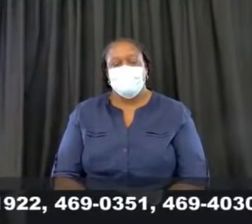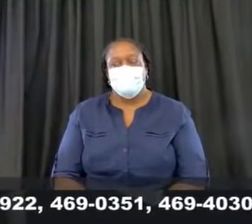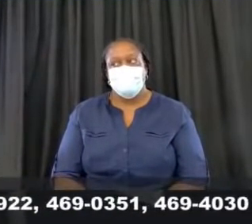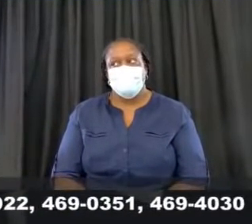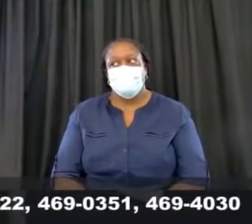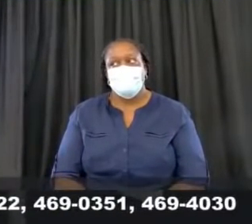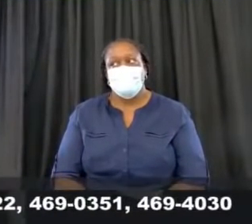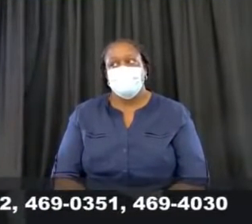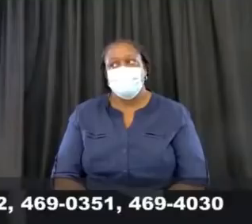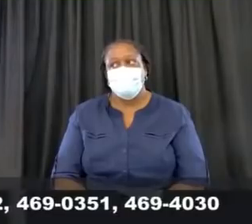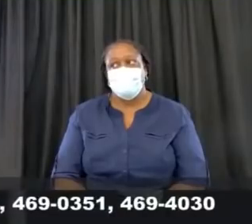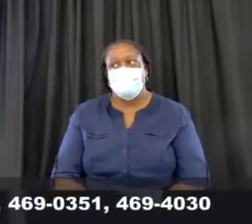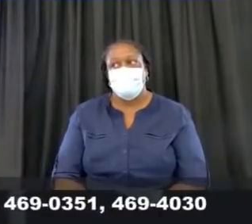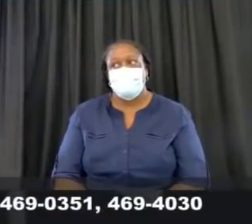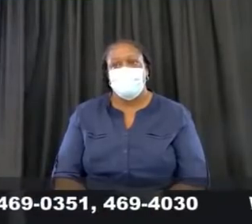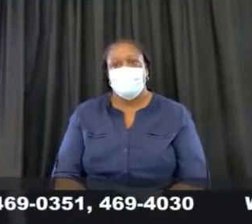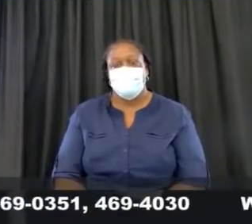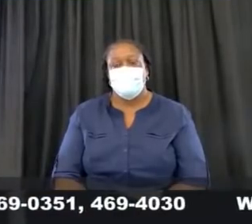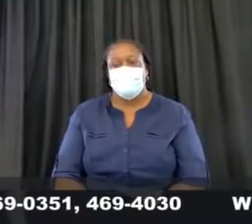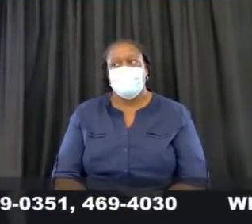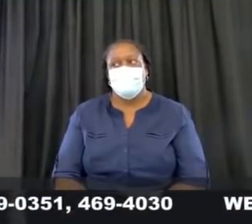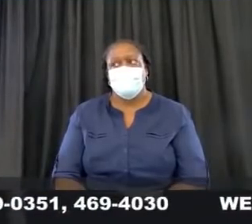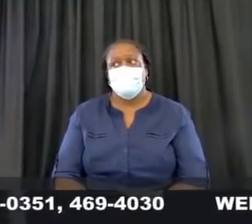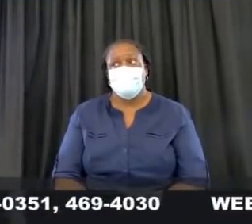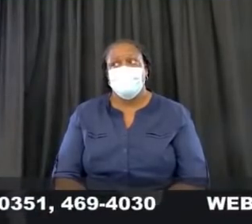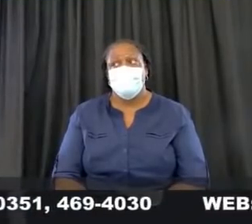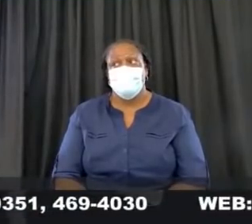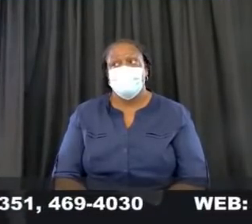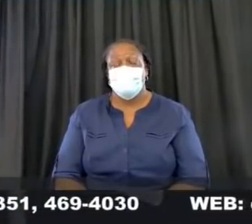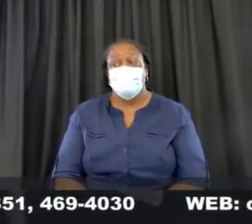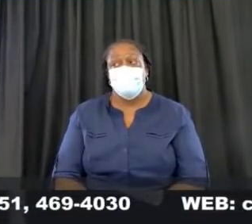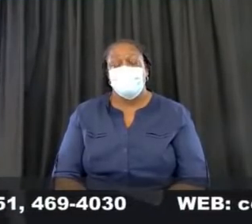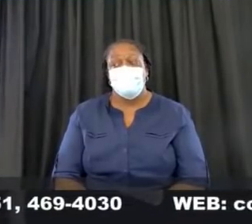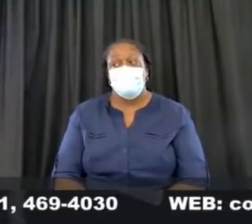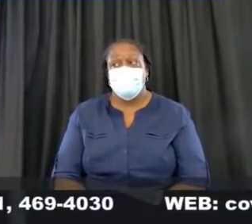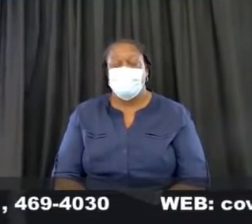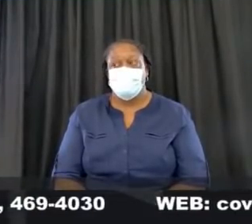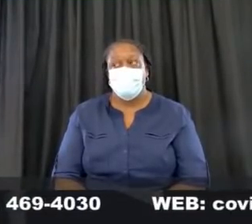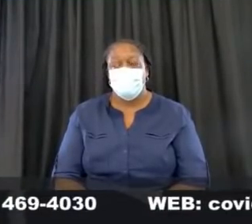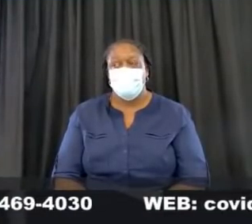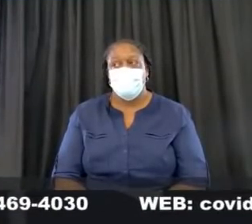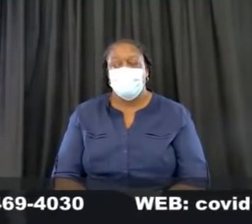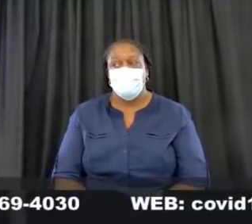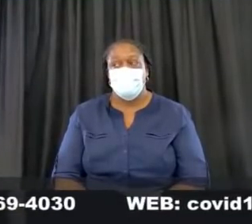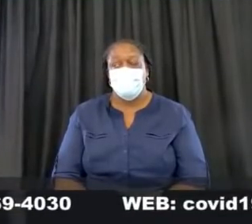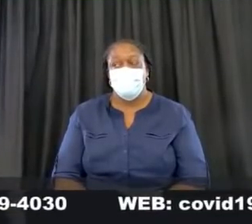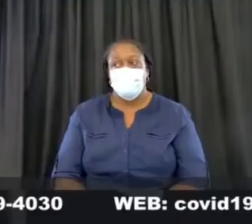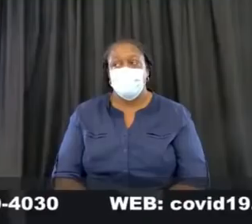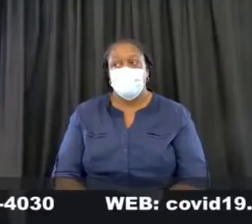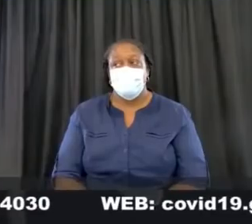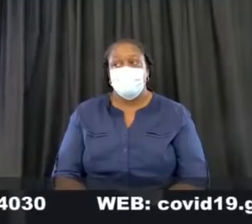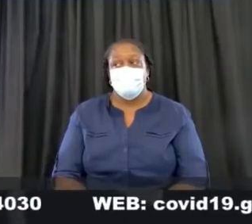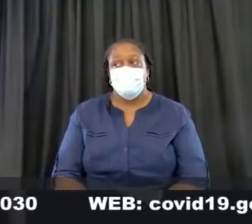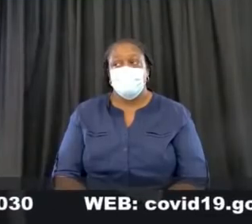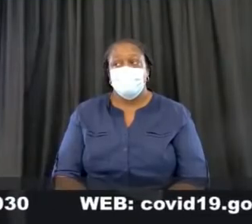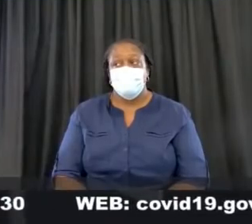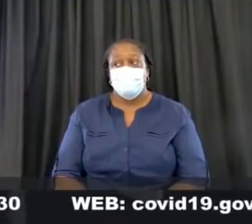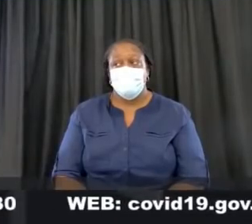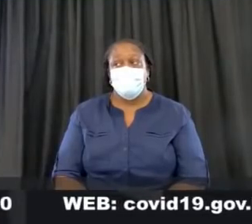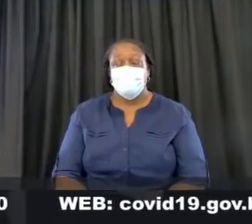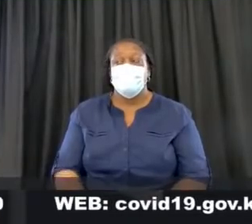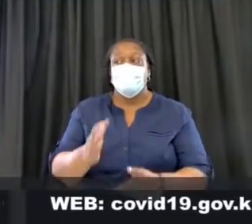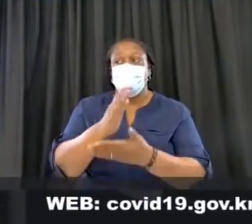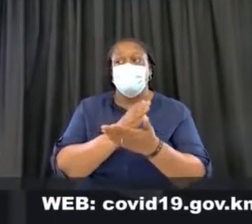Thank you. And the next question, the last one from SKN Newsline. Lastly, some persons have